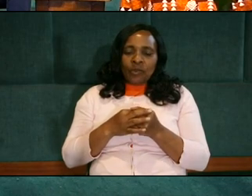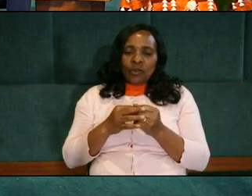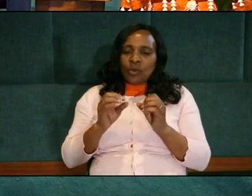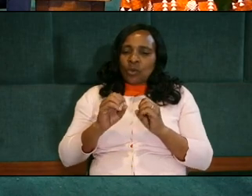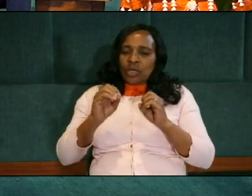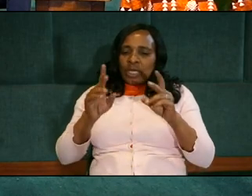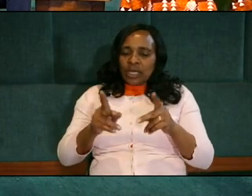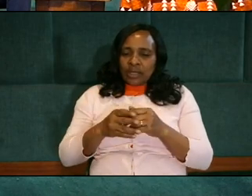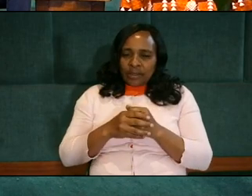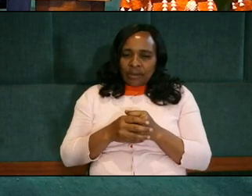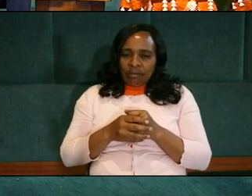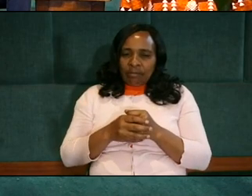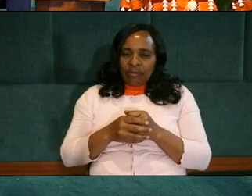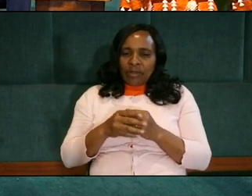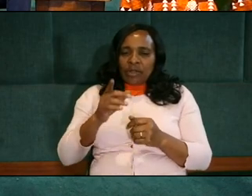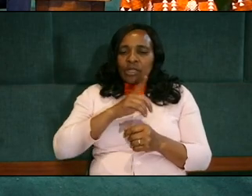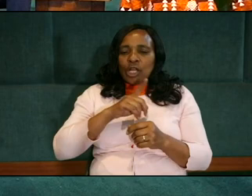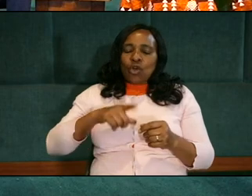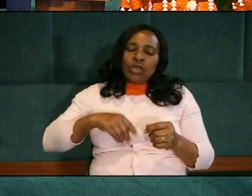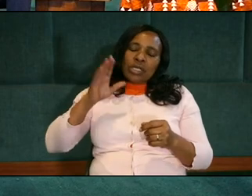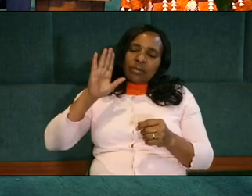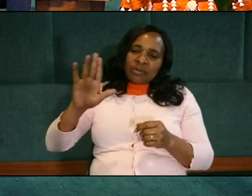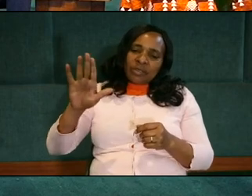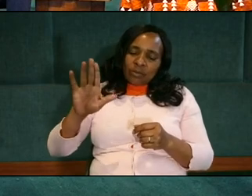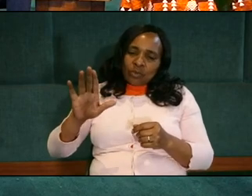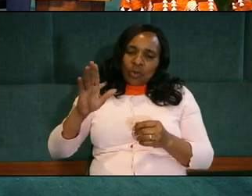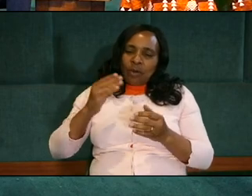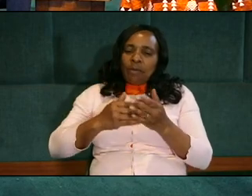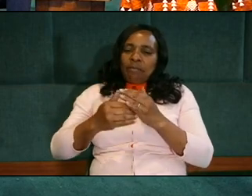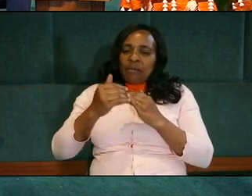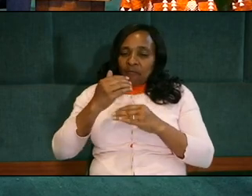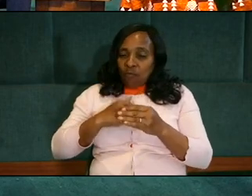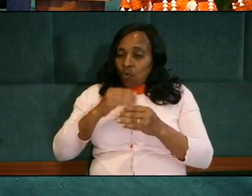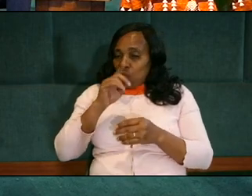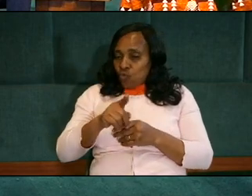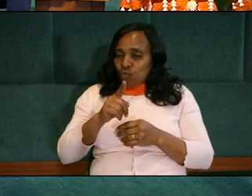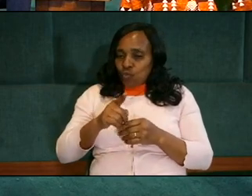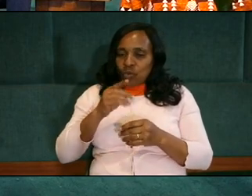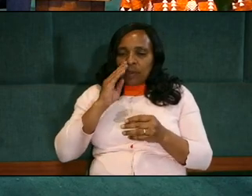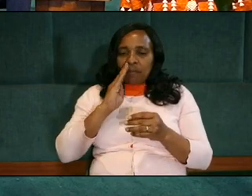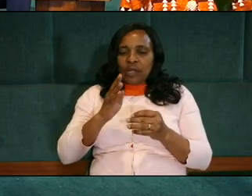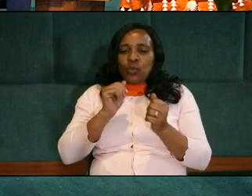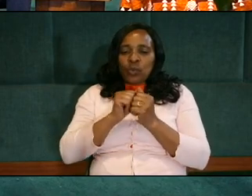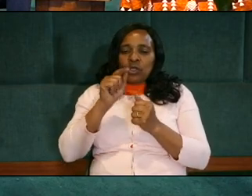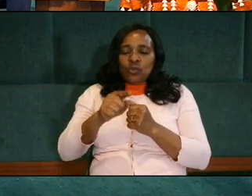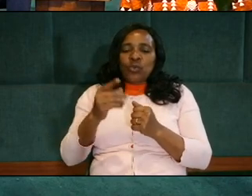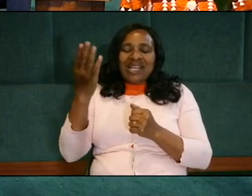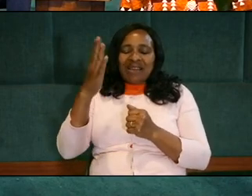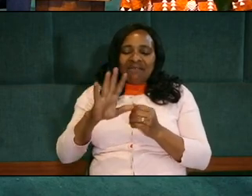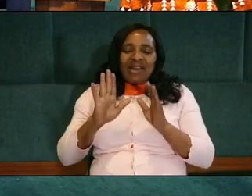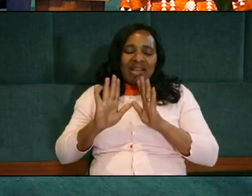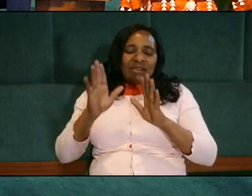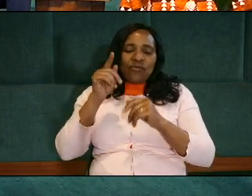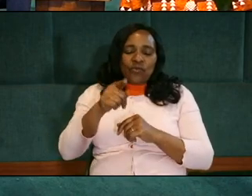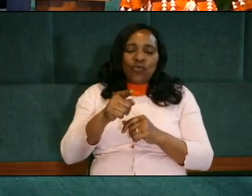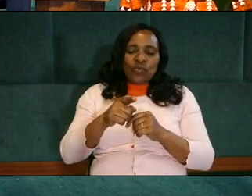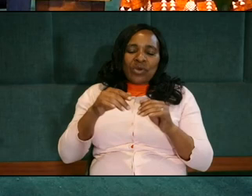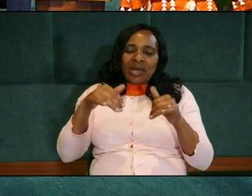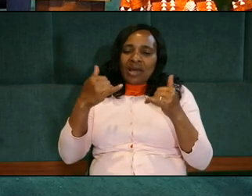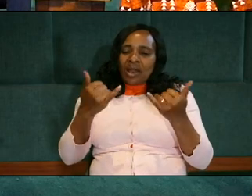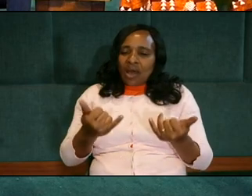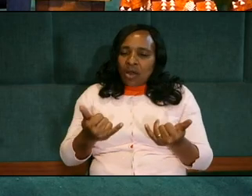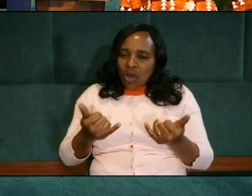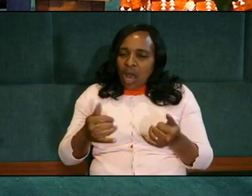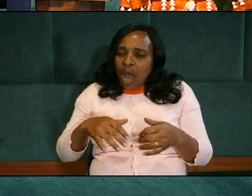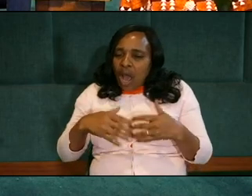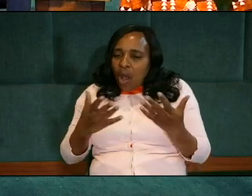Okay, and it says that the Lord himself goes before you and will be with you. He will never leave you, nor will he forsake